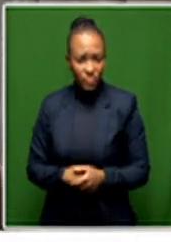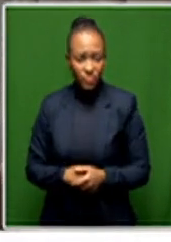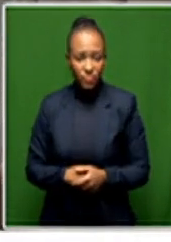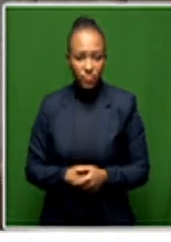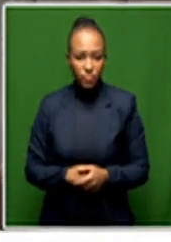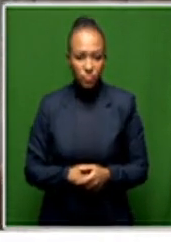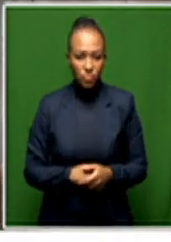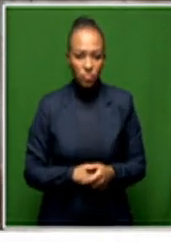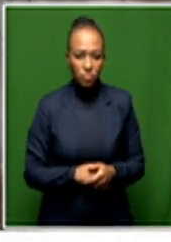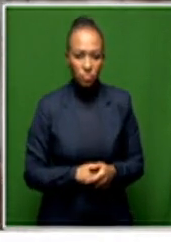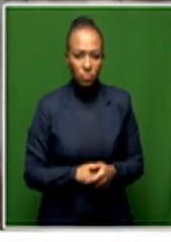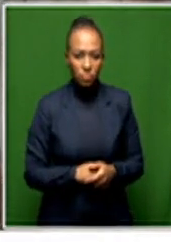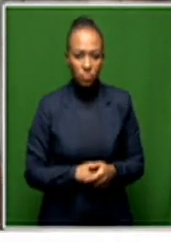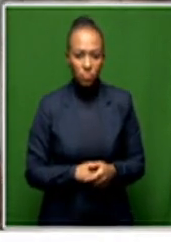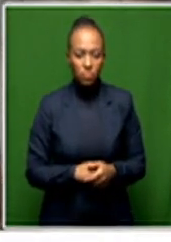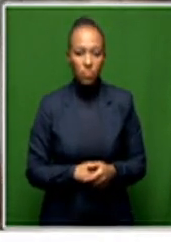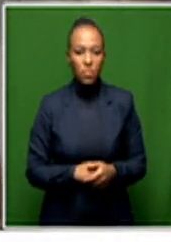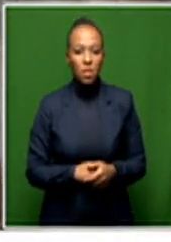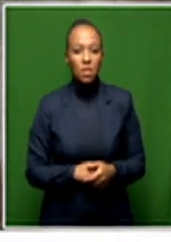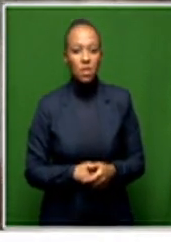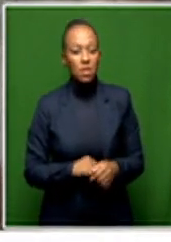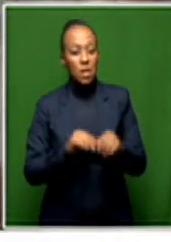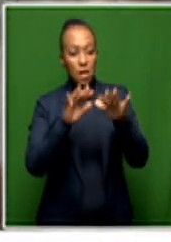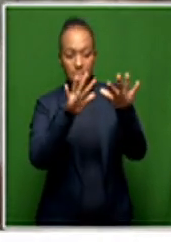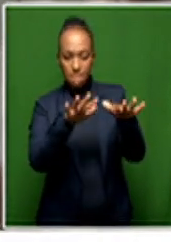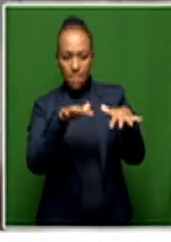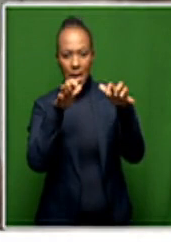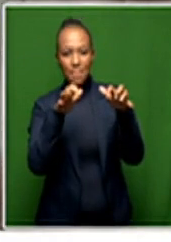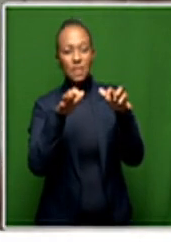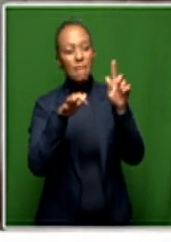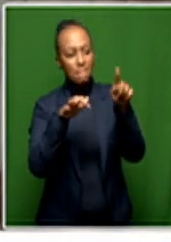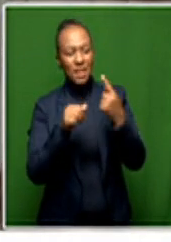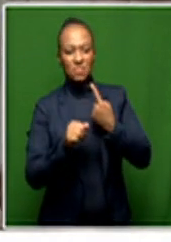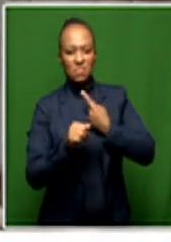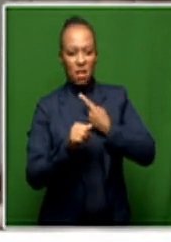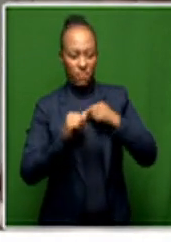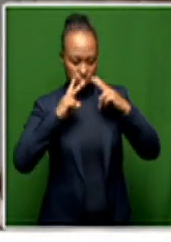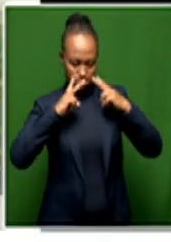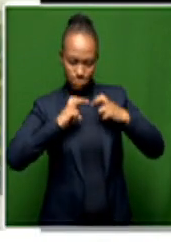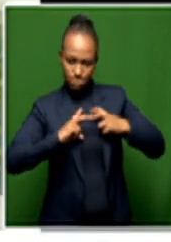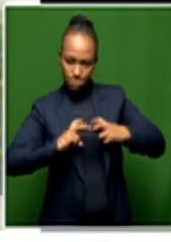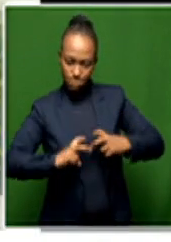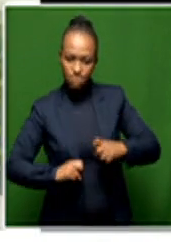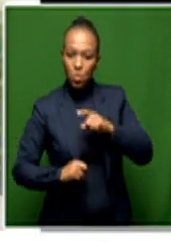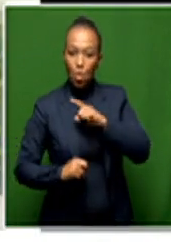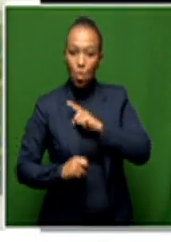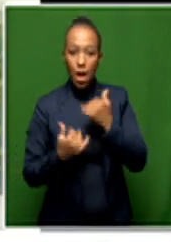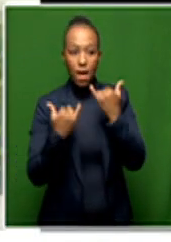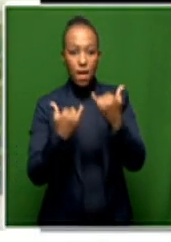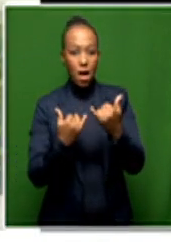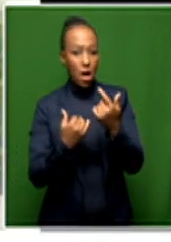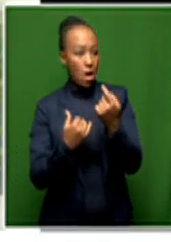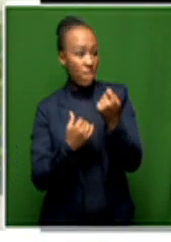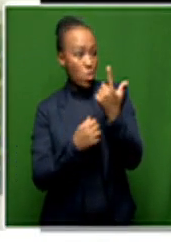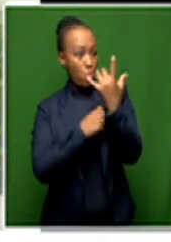Well, Parliament is going to have to undergo a serious process of introspection. If you look at the issues of the past